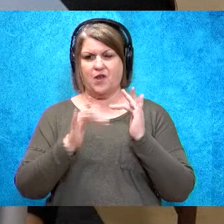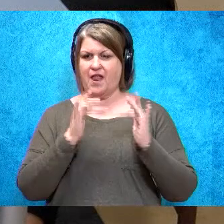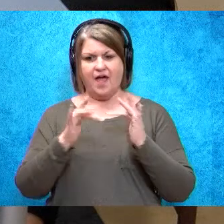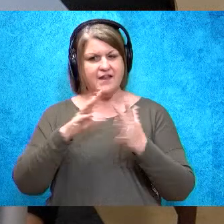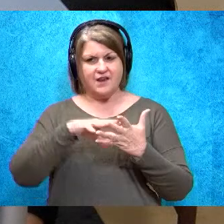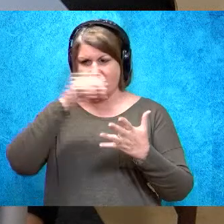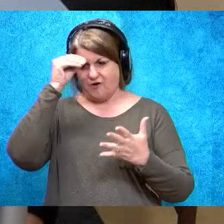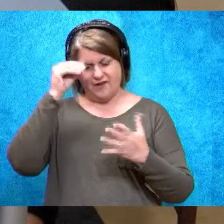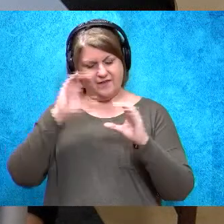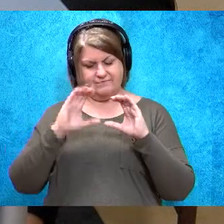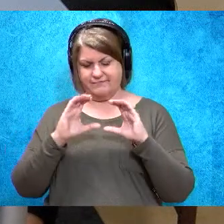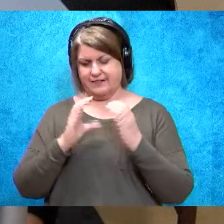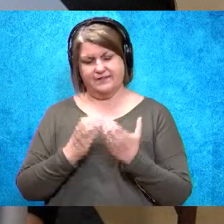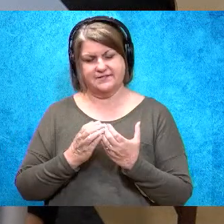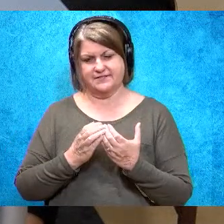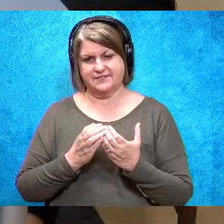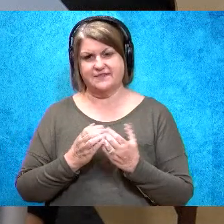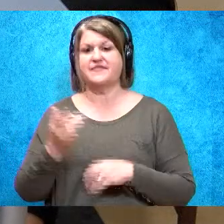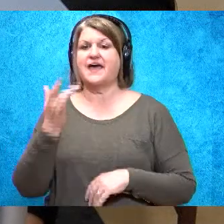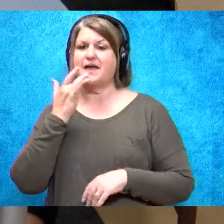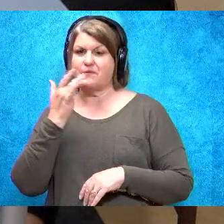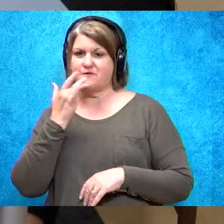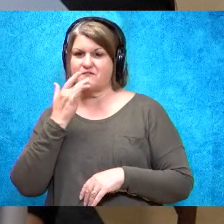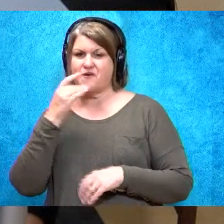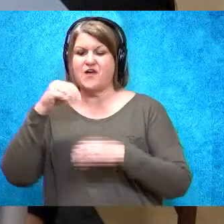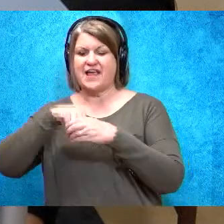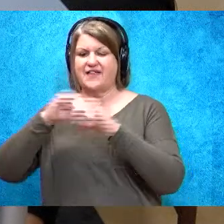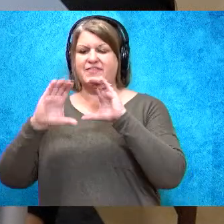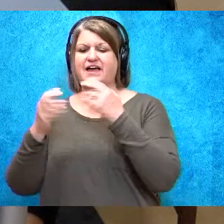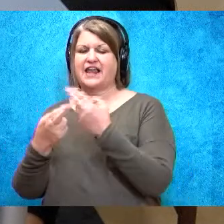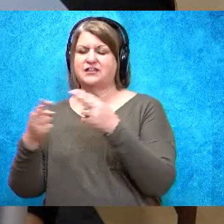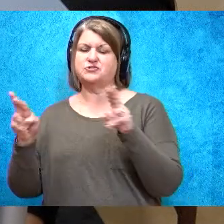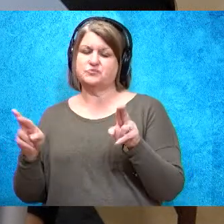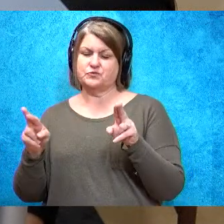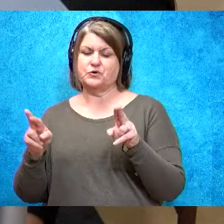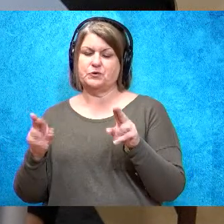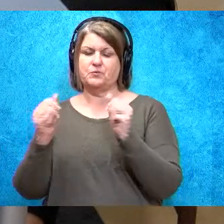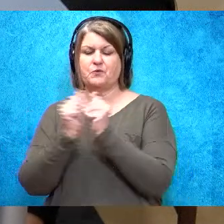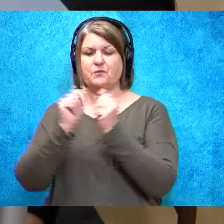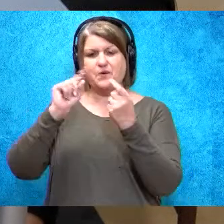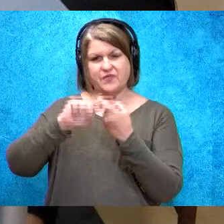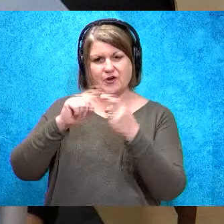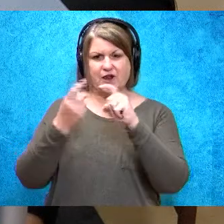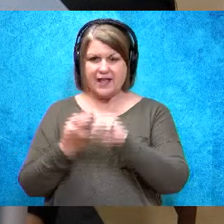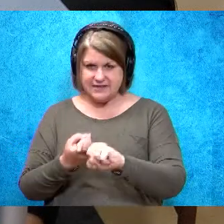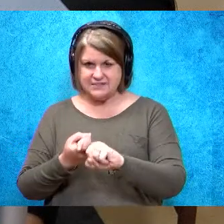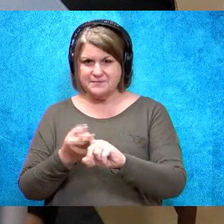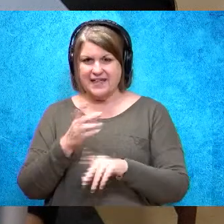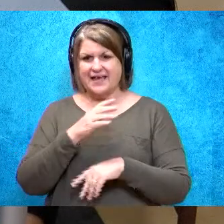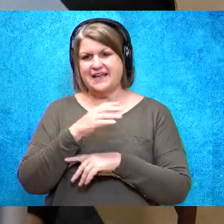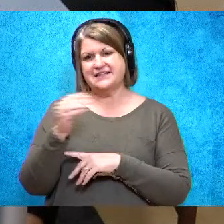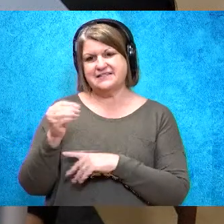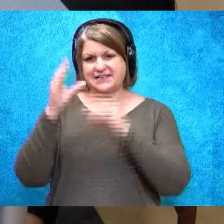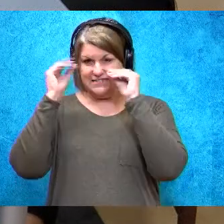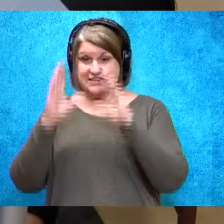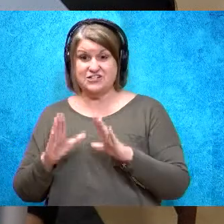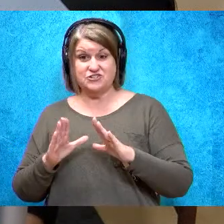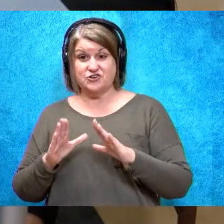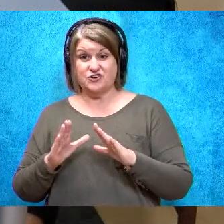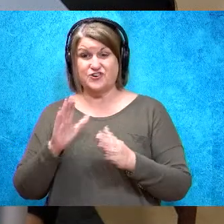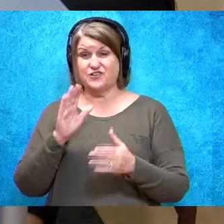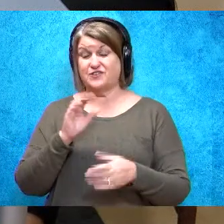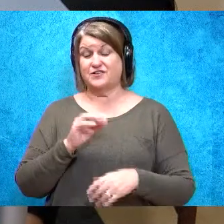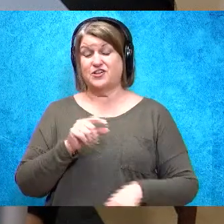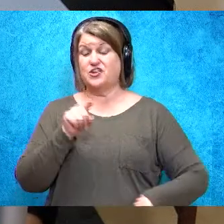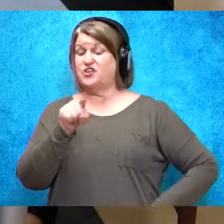would rather be in front of their teacher and with their classmates. You might not want to admit this, but school is fun.